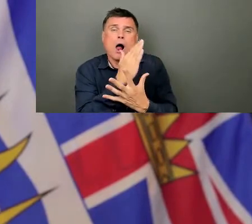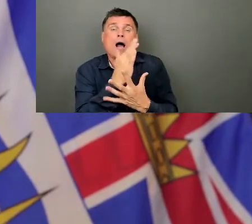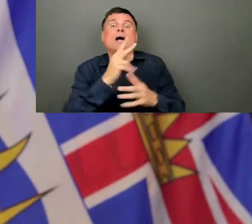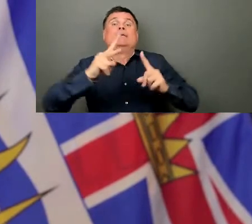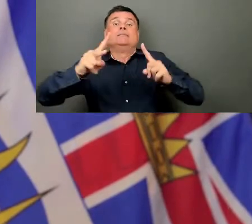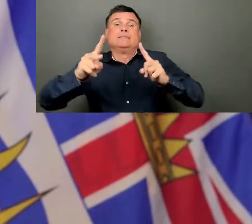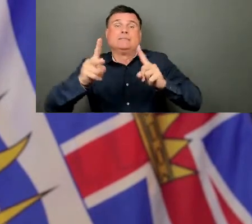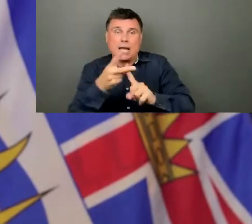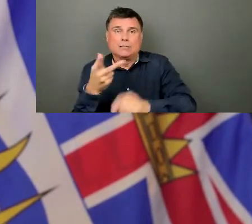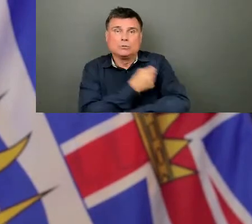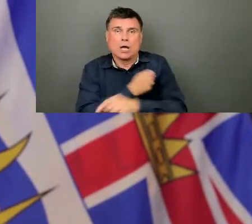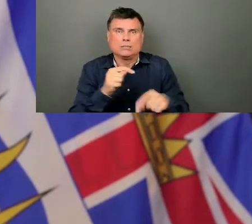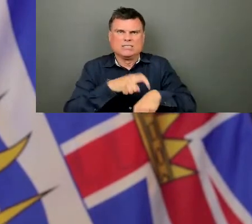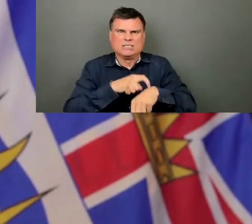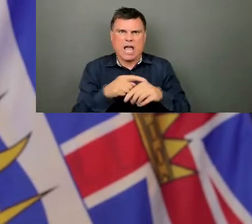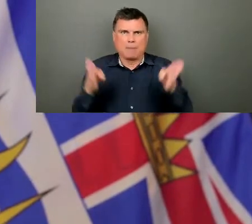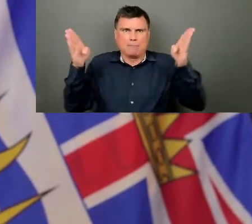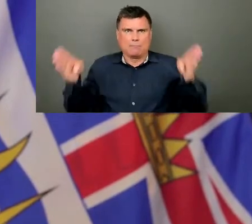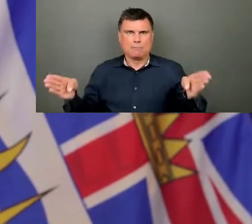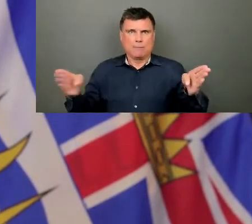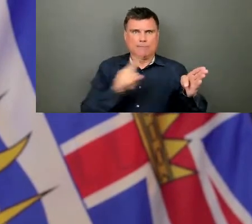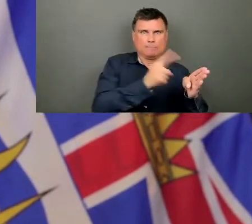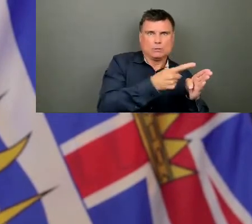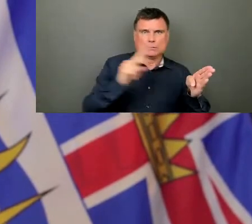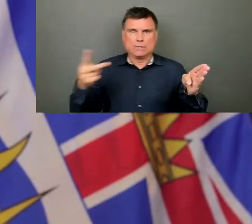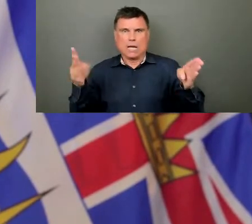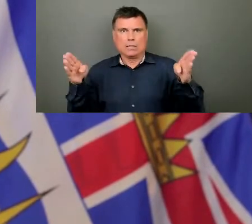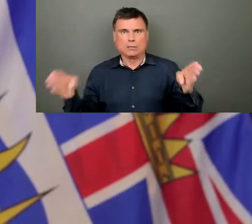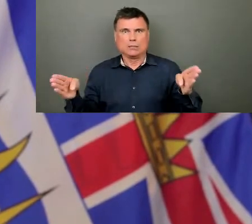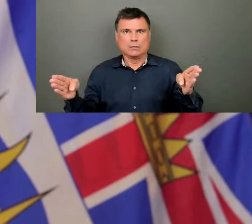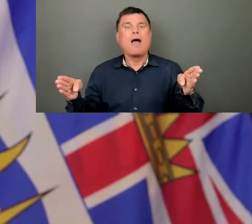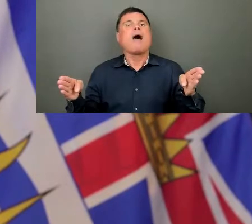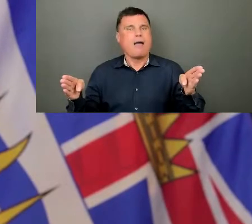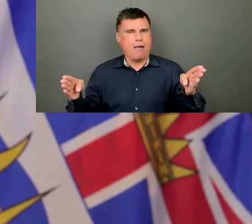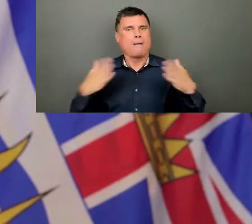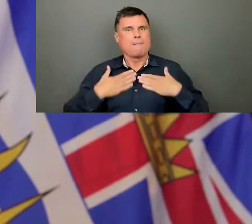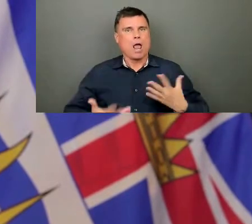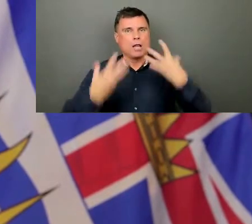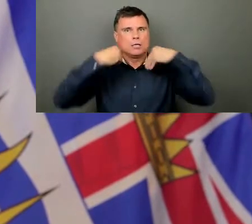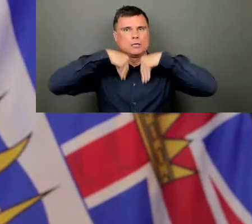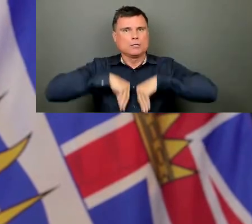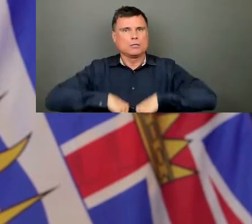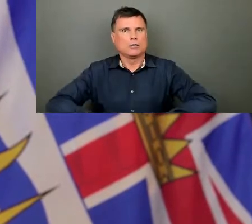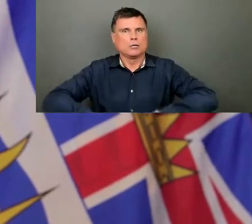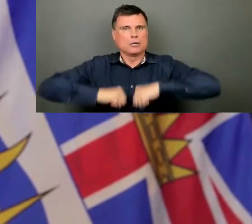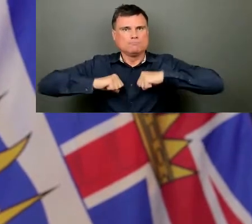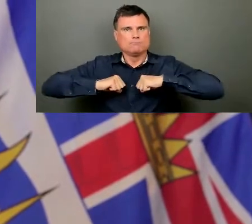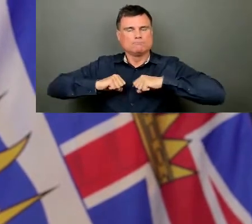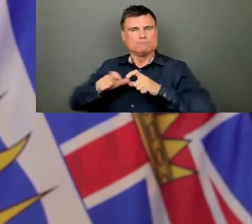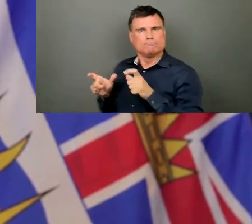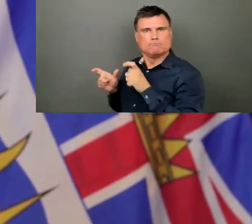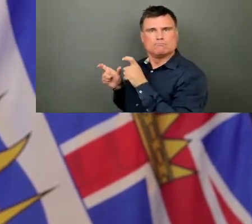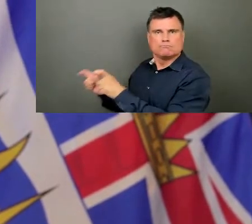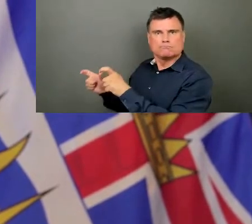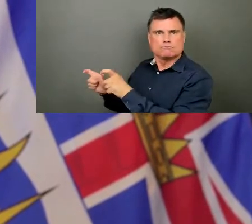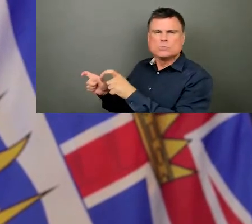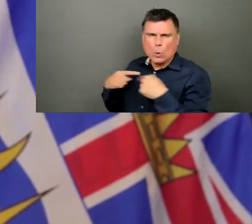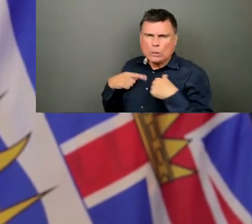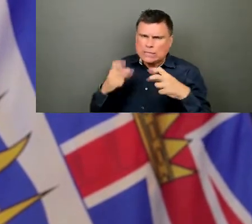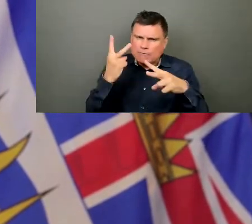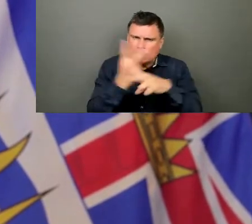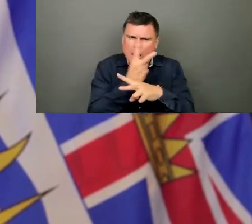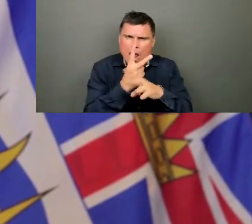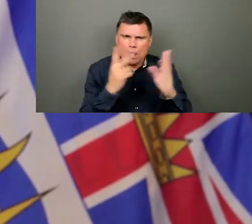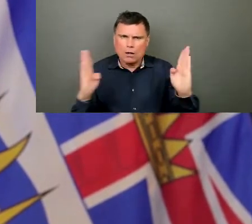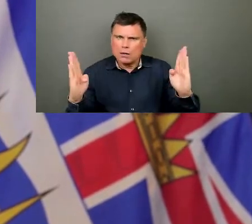probably somewhere, I'm speculating a little bit because I have not seen the latest on the data that they're analyzing, is